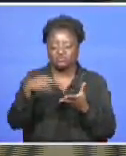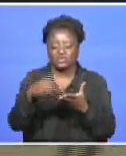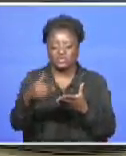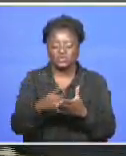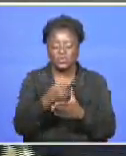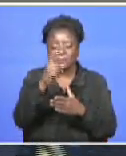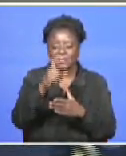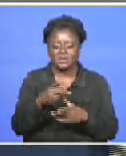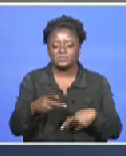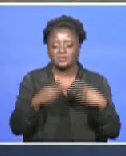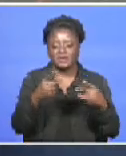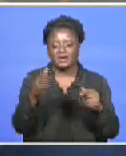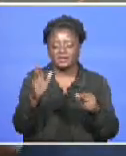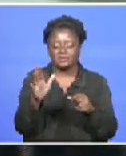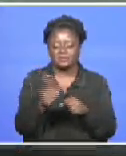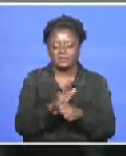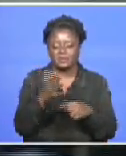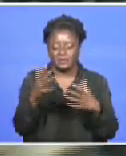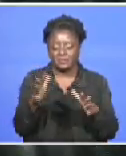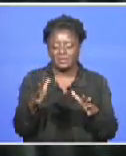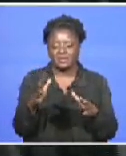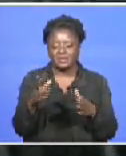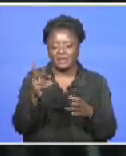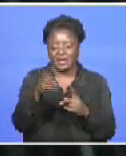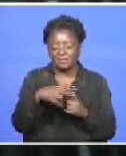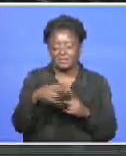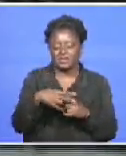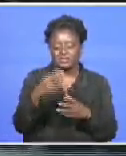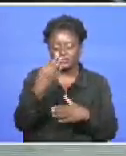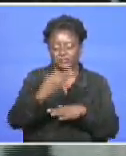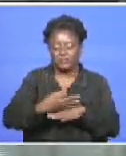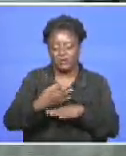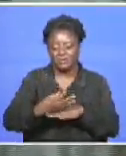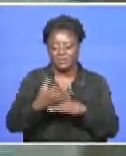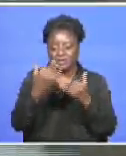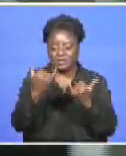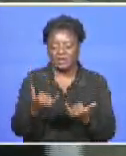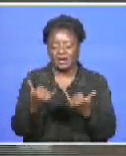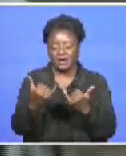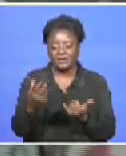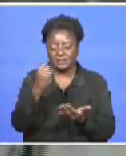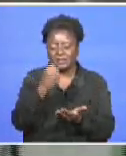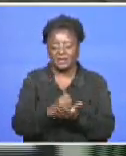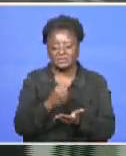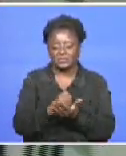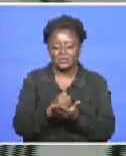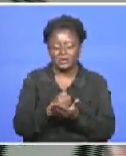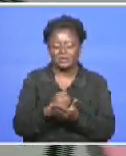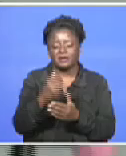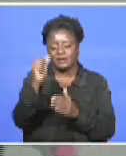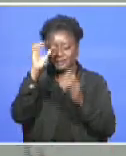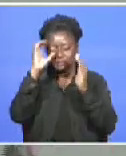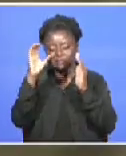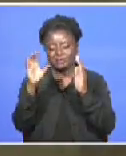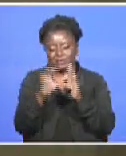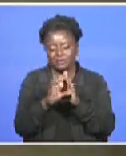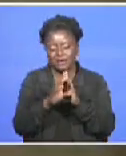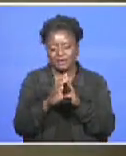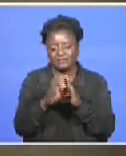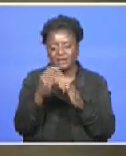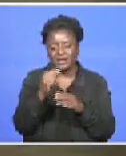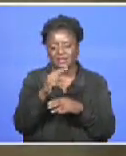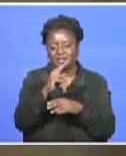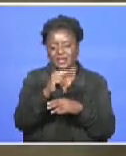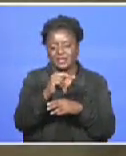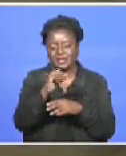application form, the existing electronic passport, a photograph in accordance with international regulations, and the National